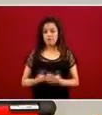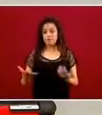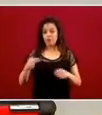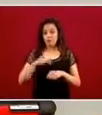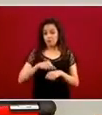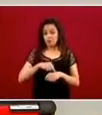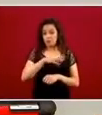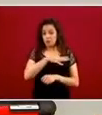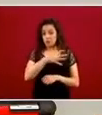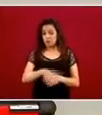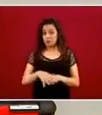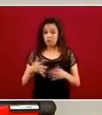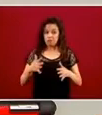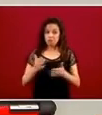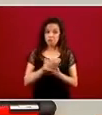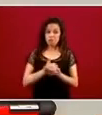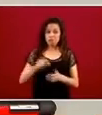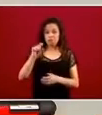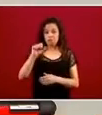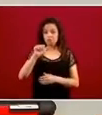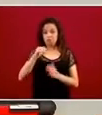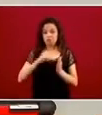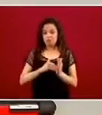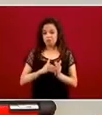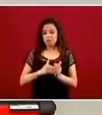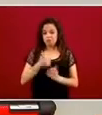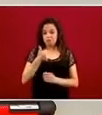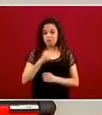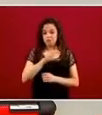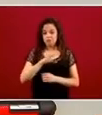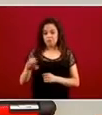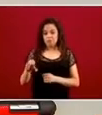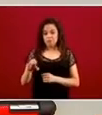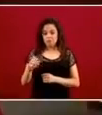before tax. A general doctor has a